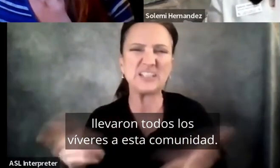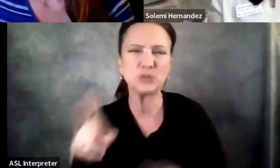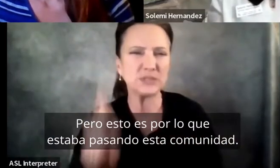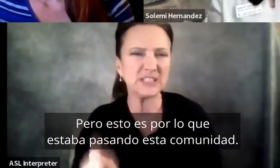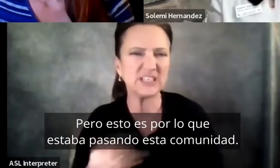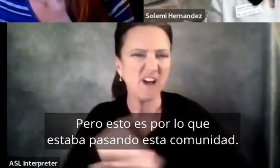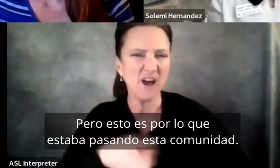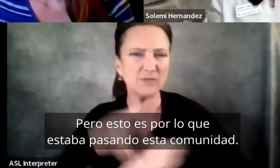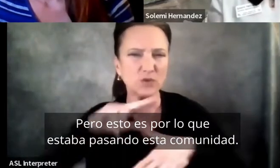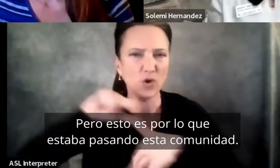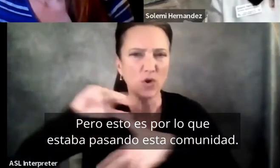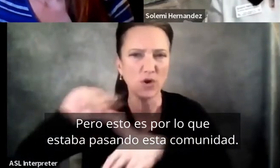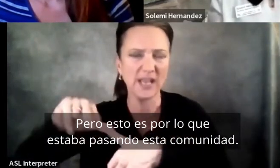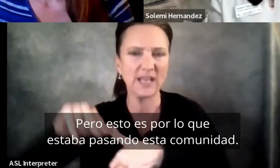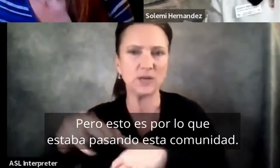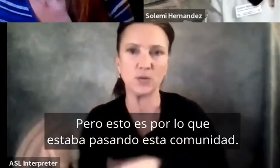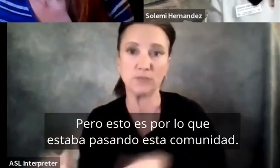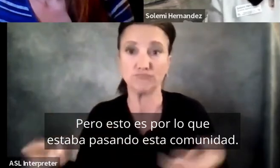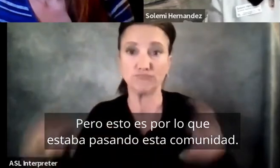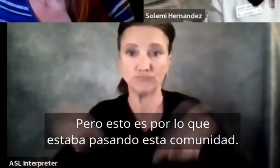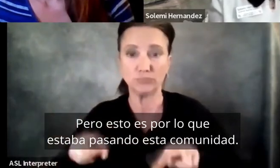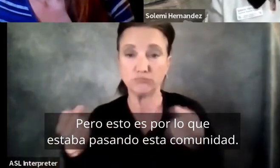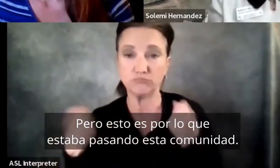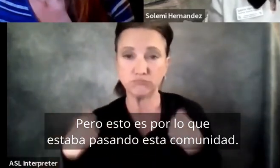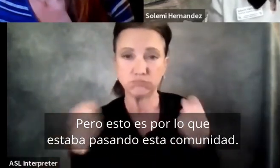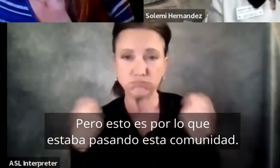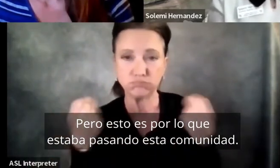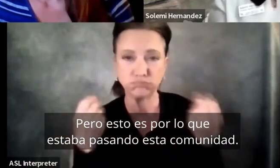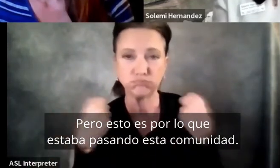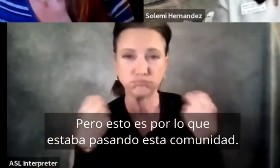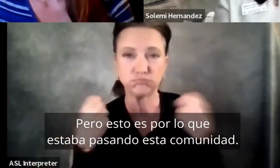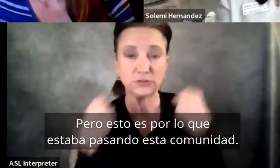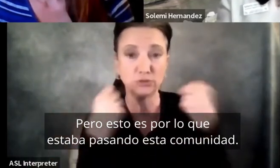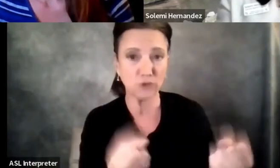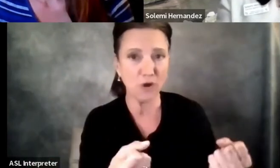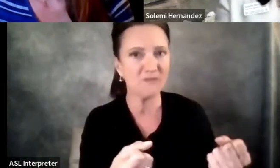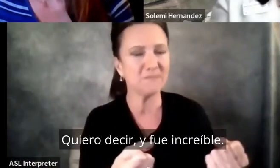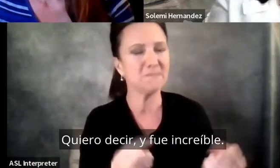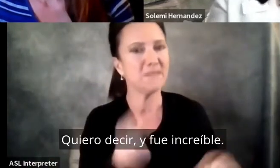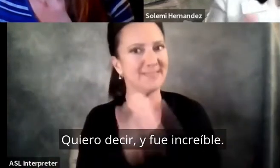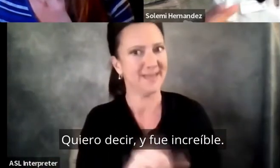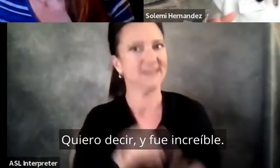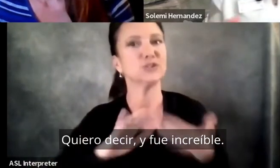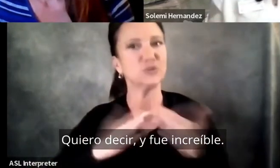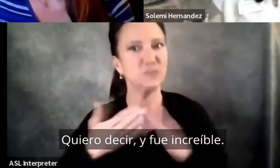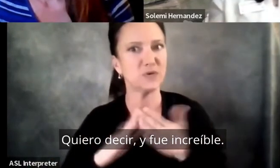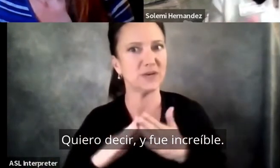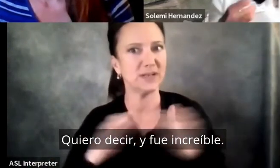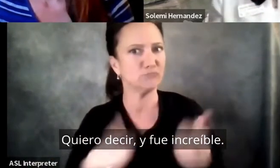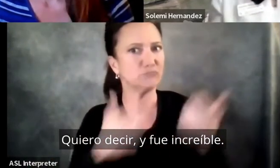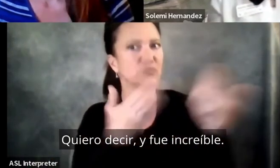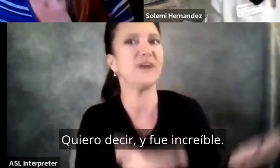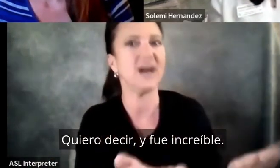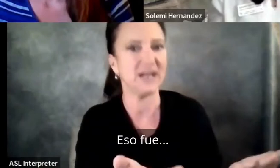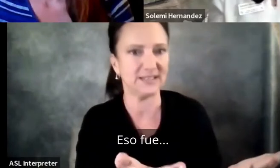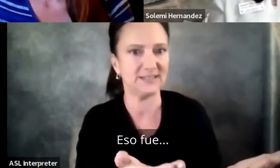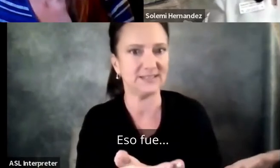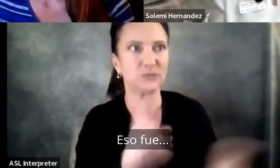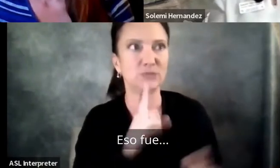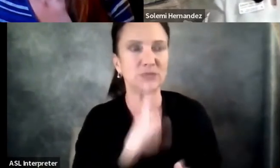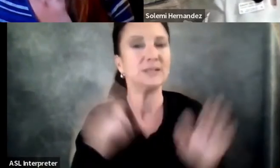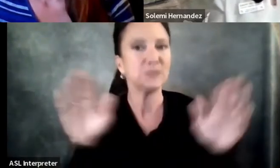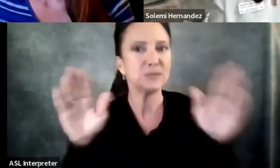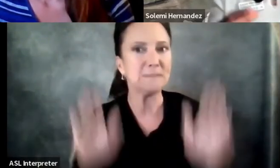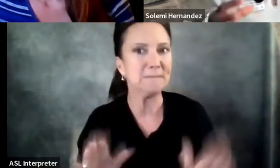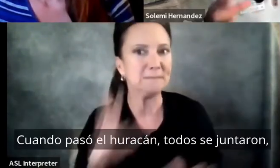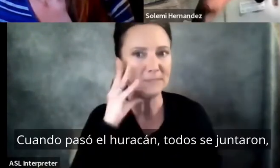community. But this is, you know, this is what this community was going through, you know? I mean, and it was amazing. That was, you